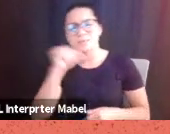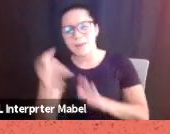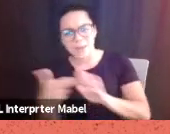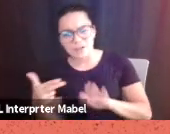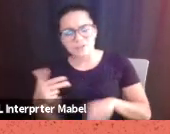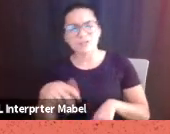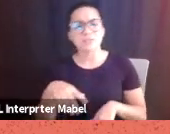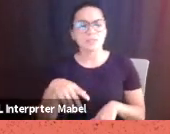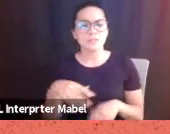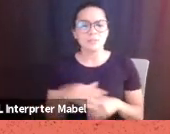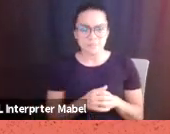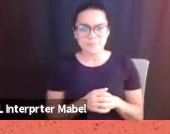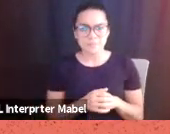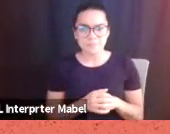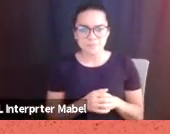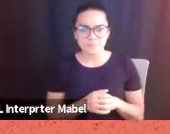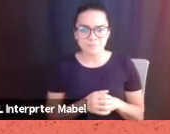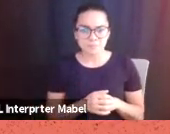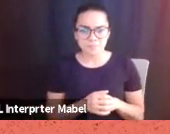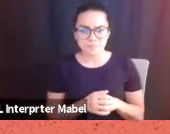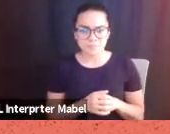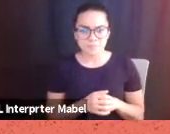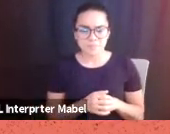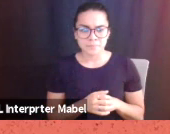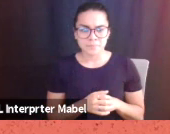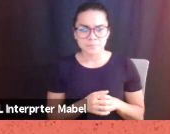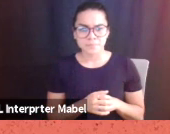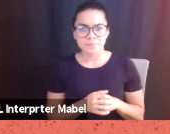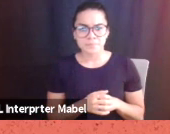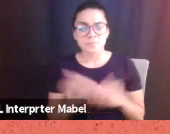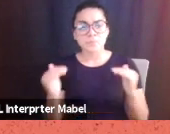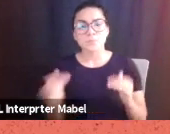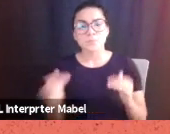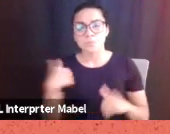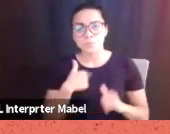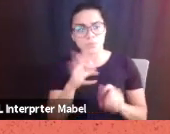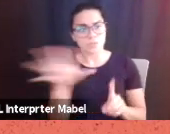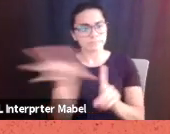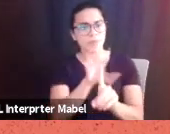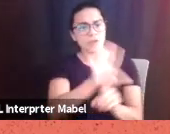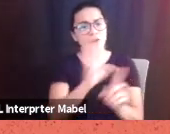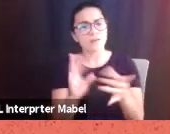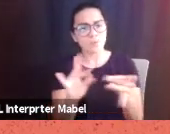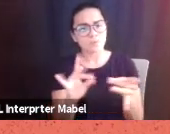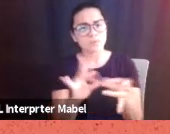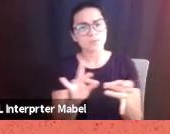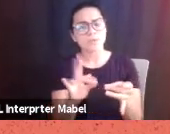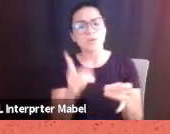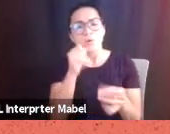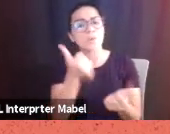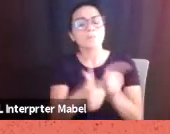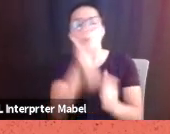gender non-conforming and non-binary folks. We center the voices and experiences of those most marginalized